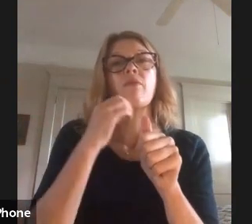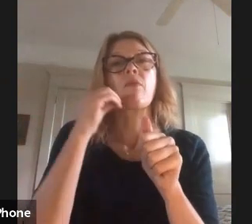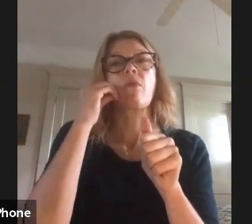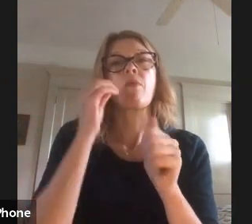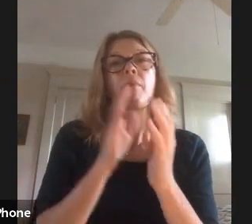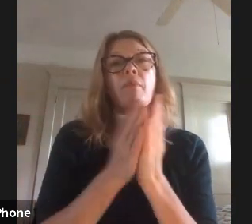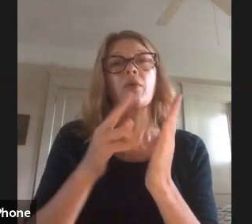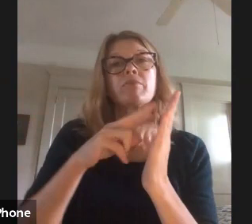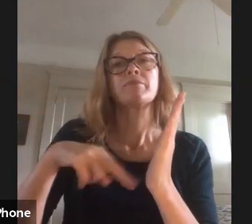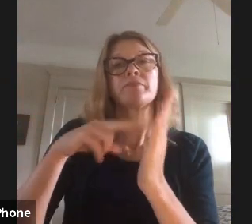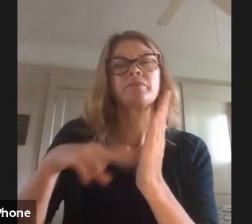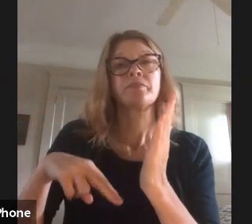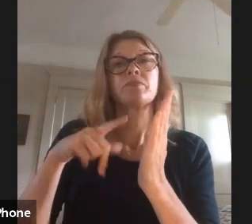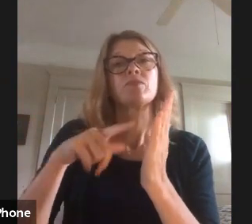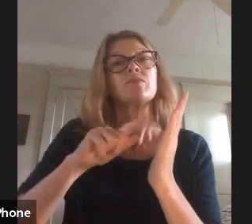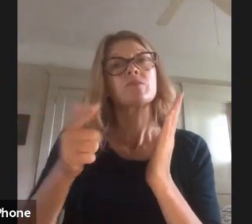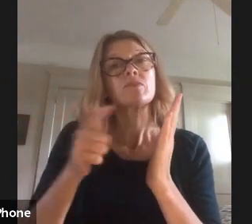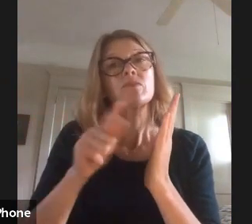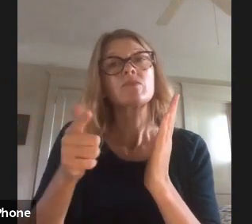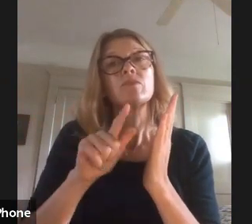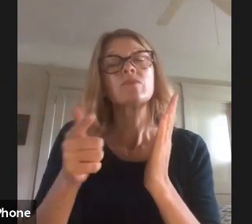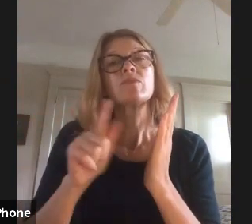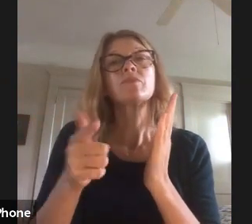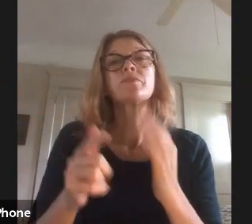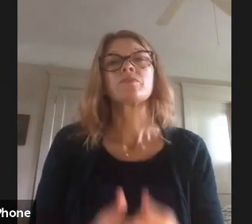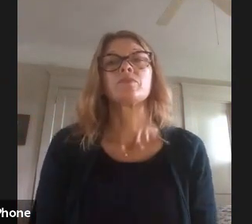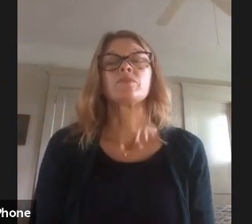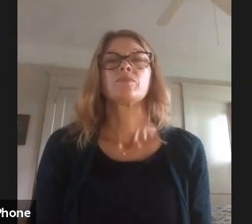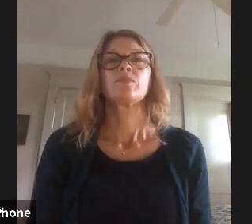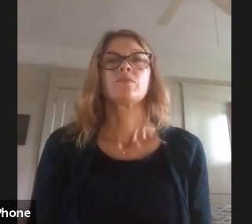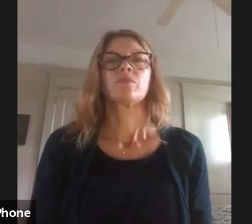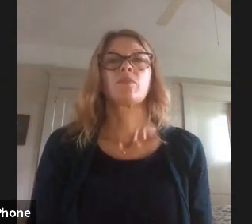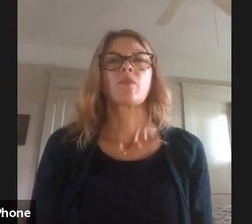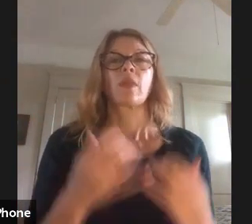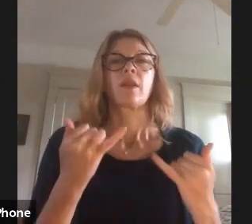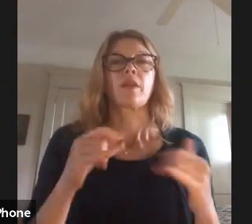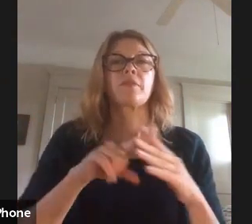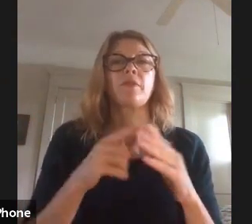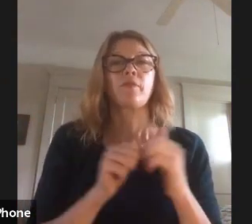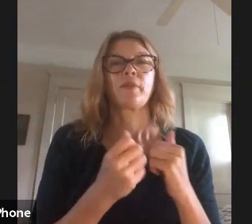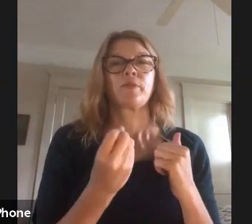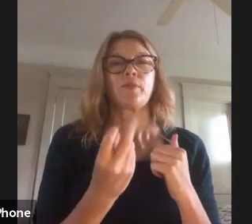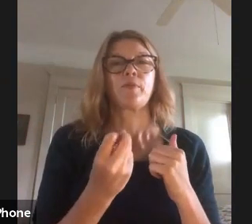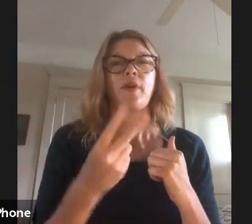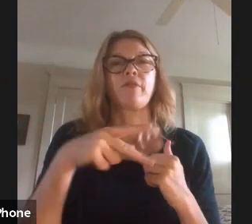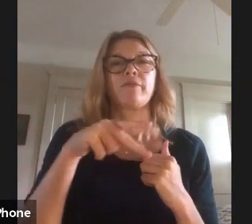either responsively or in unison or however works for you. Psalm 12.